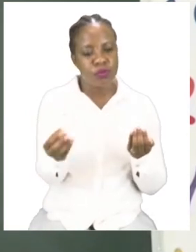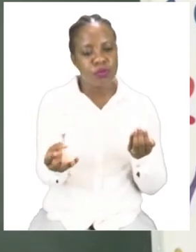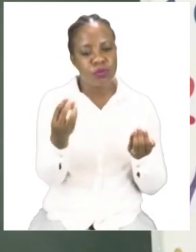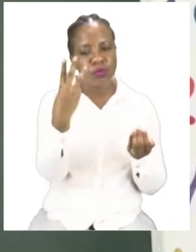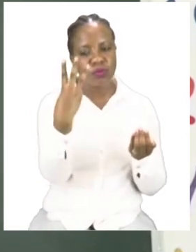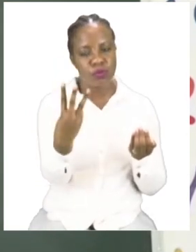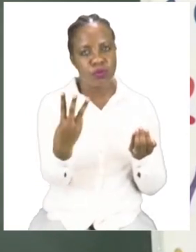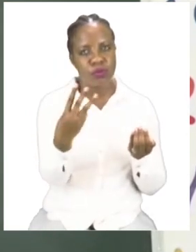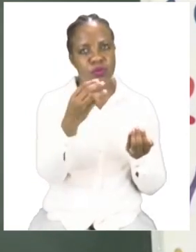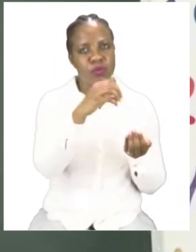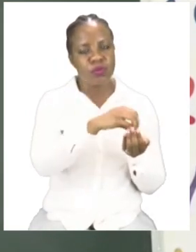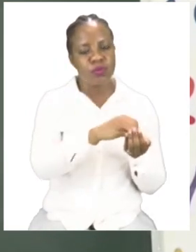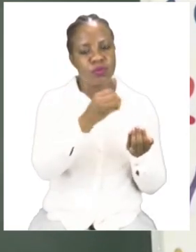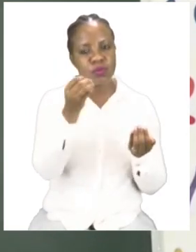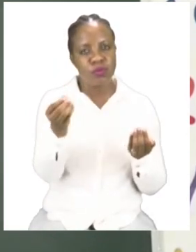3,